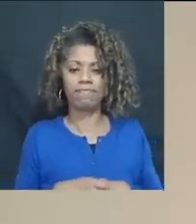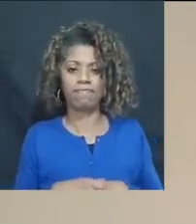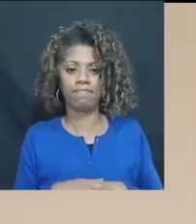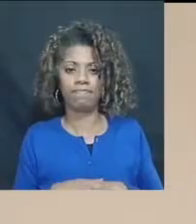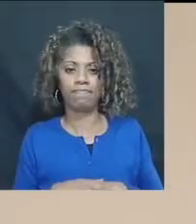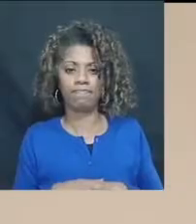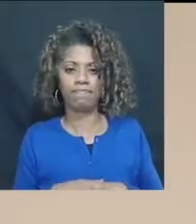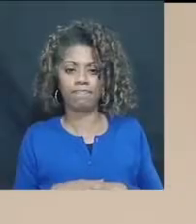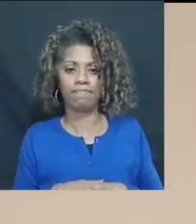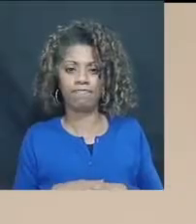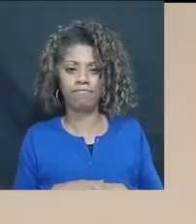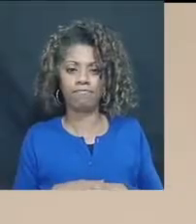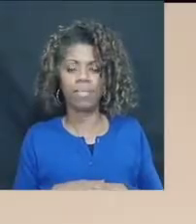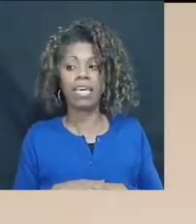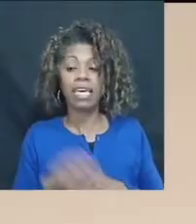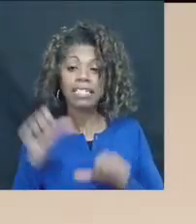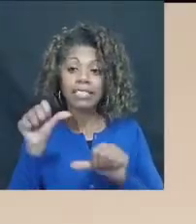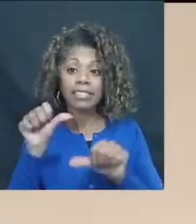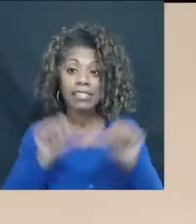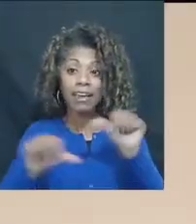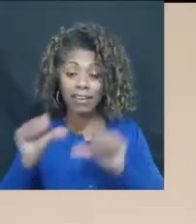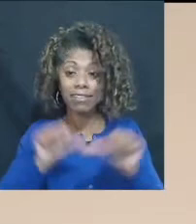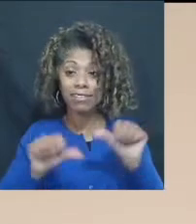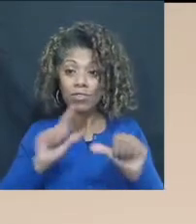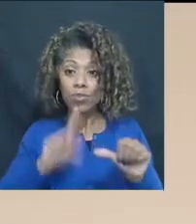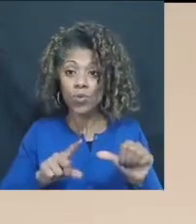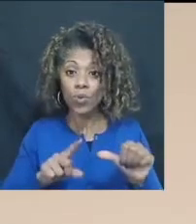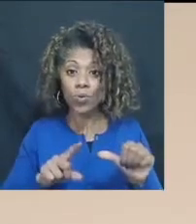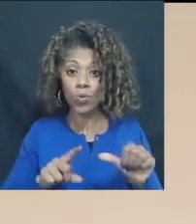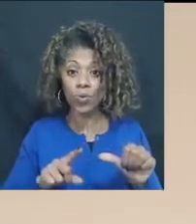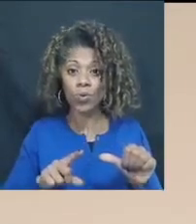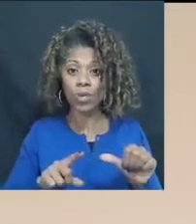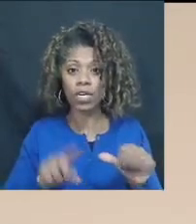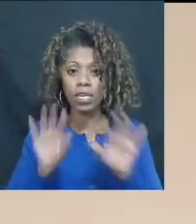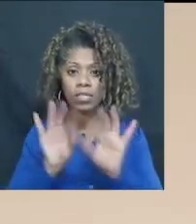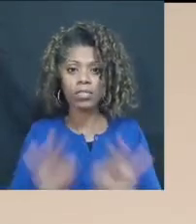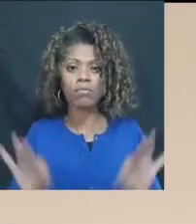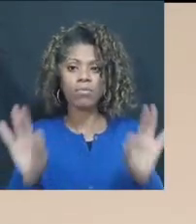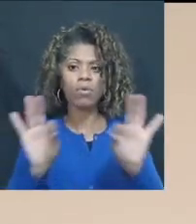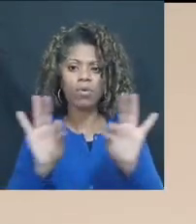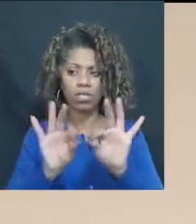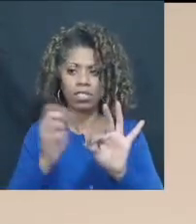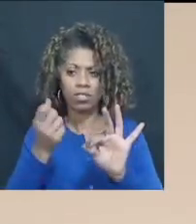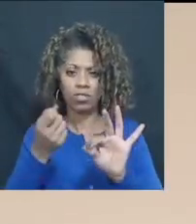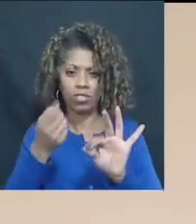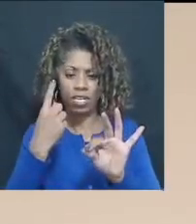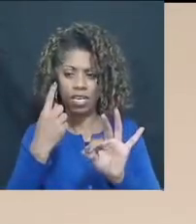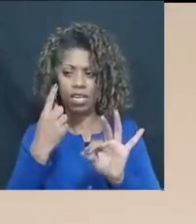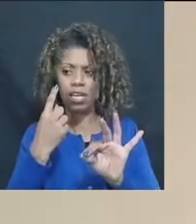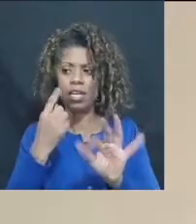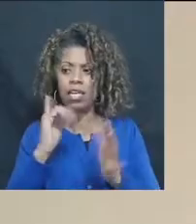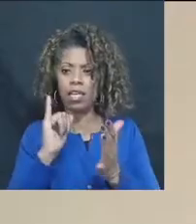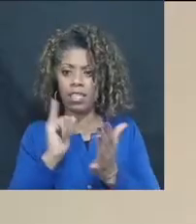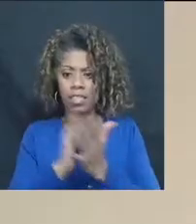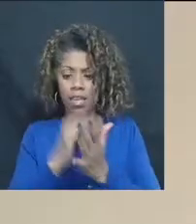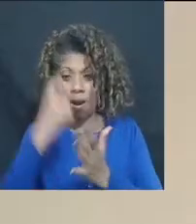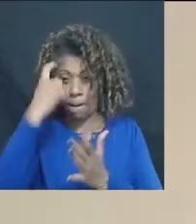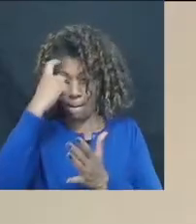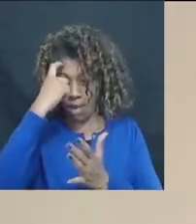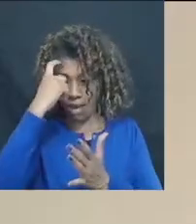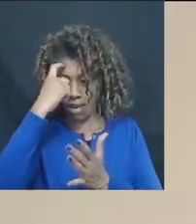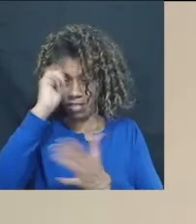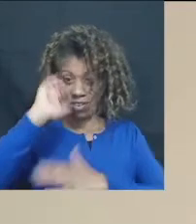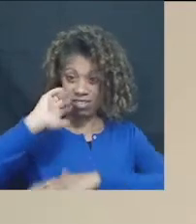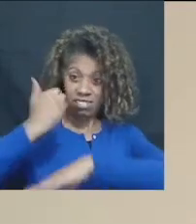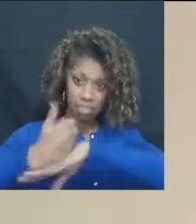science, and it's important that we understand that we are hardwired to respond to things that are stigmatized as if they are imminent